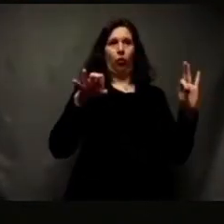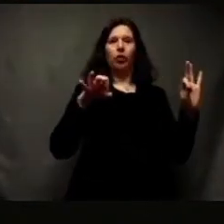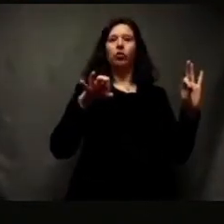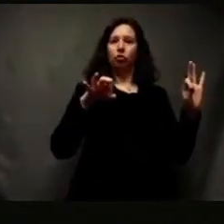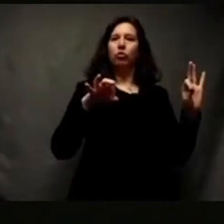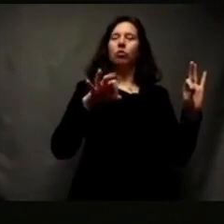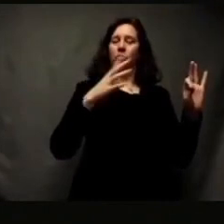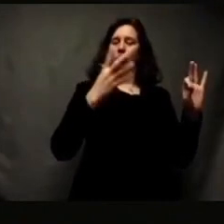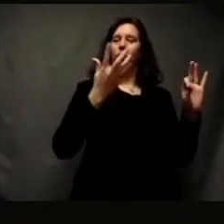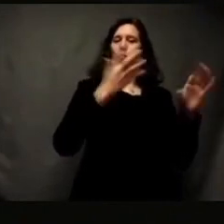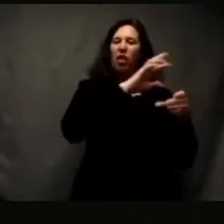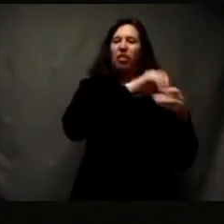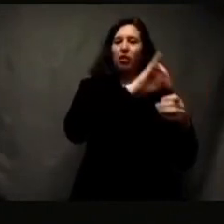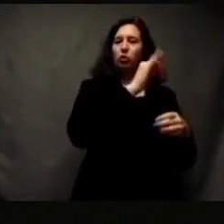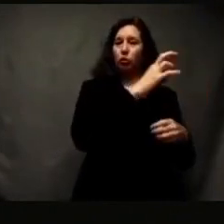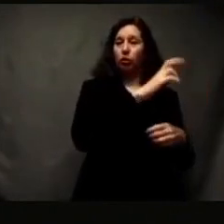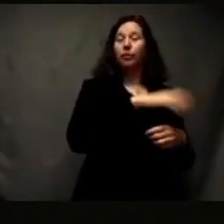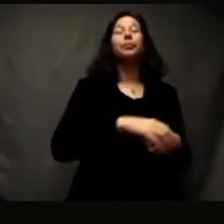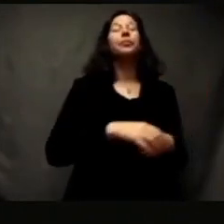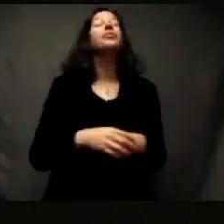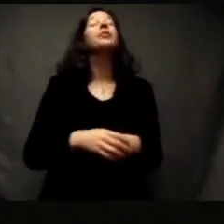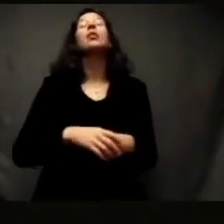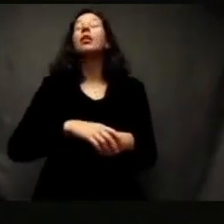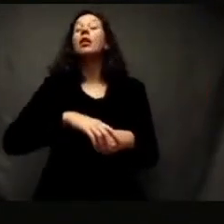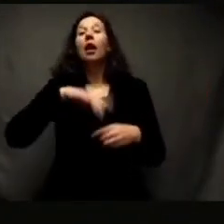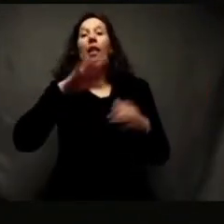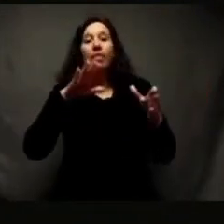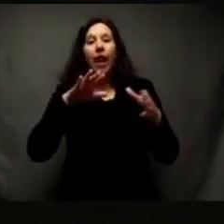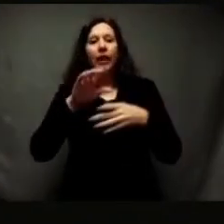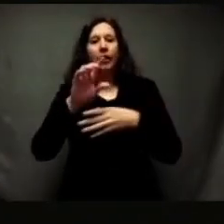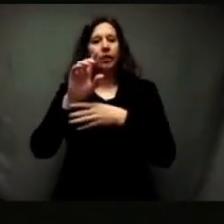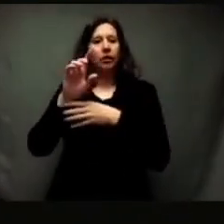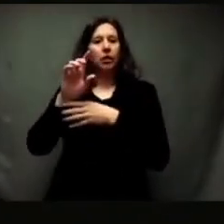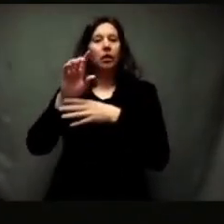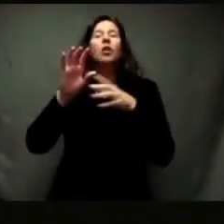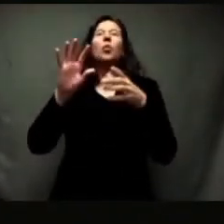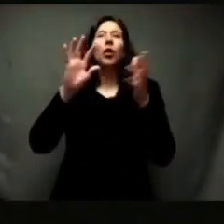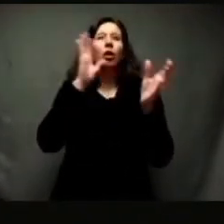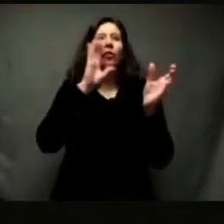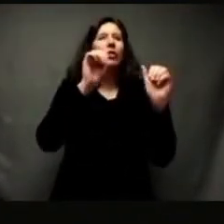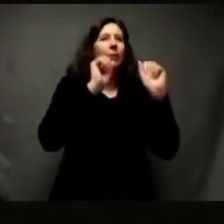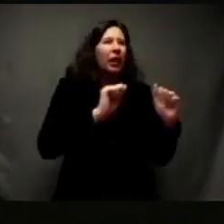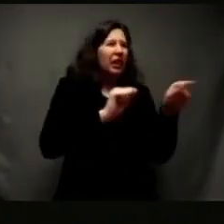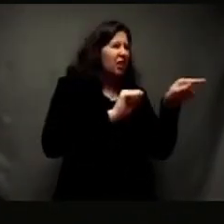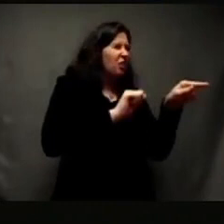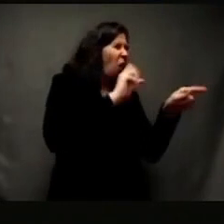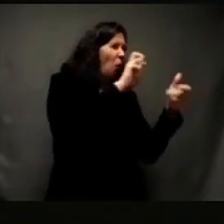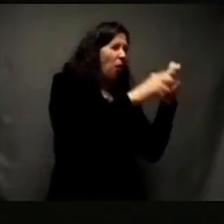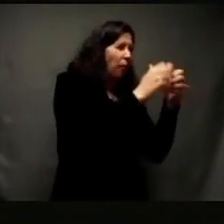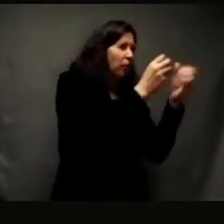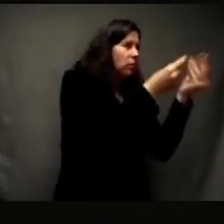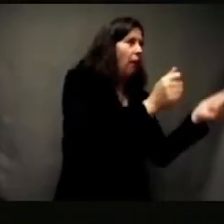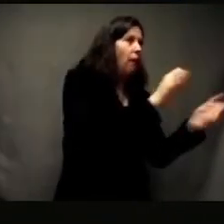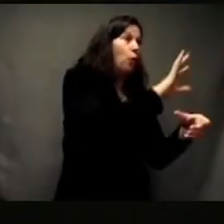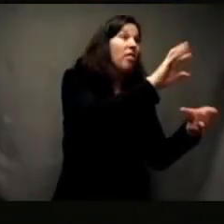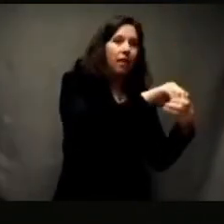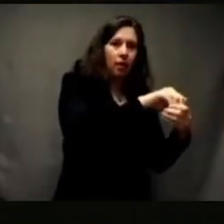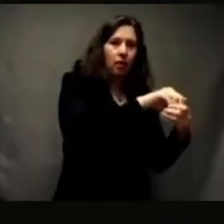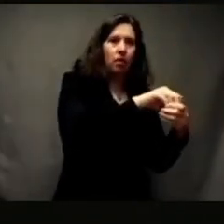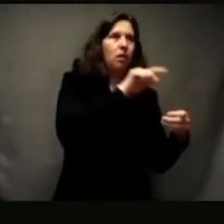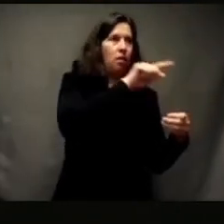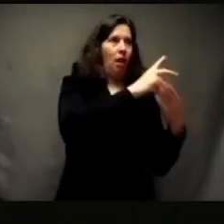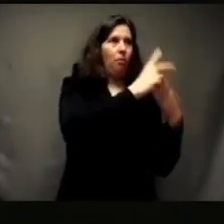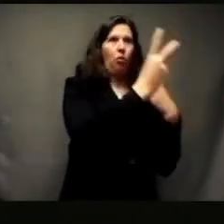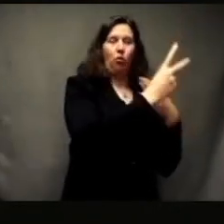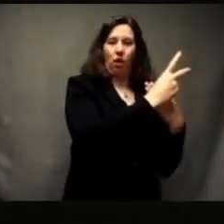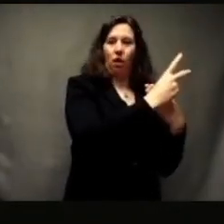then finally as well, we look for the ability to debug. And so this is more just kind of computational thinking concepts in general. We want to